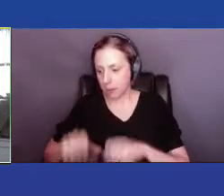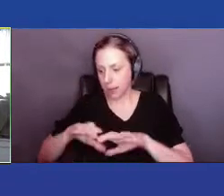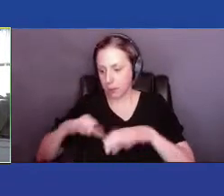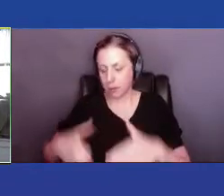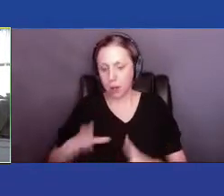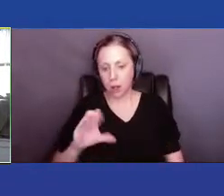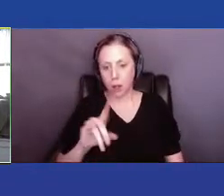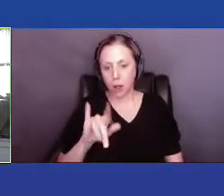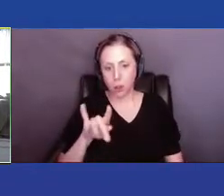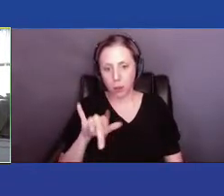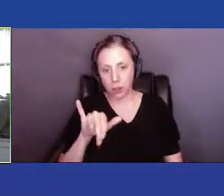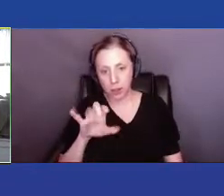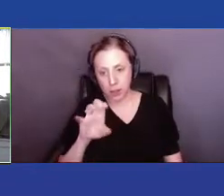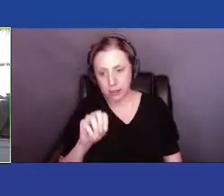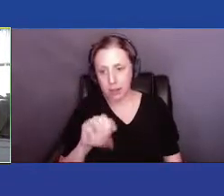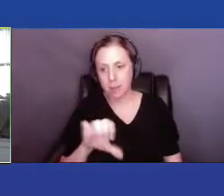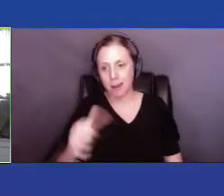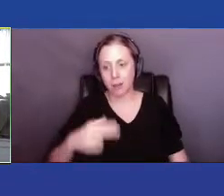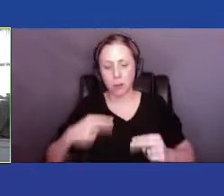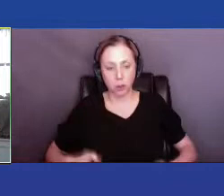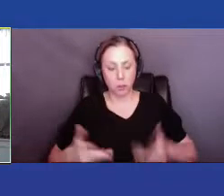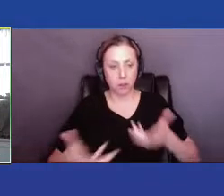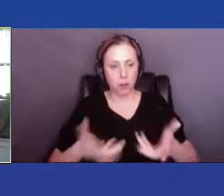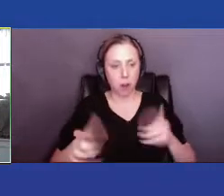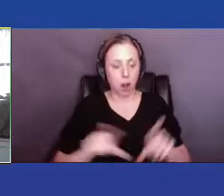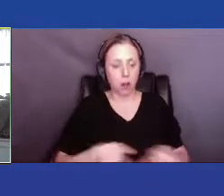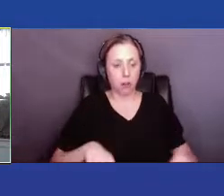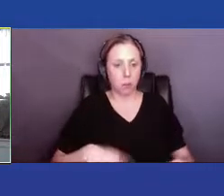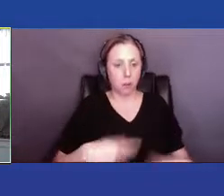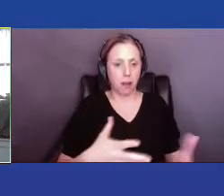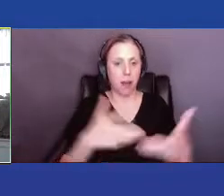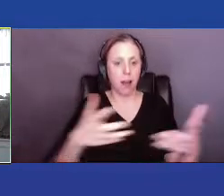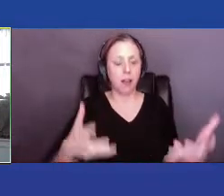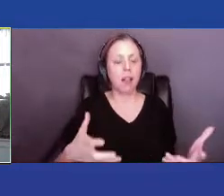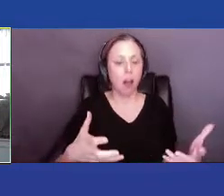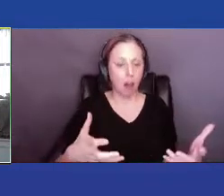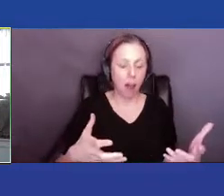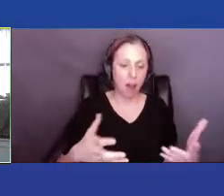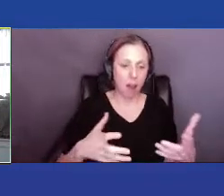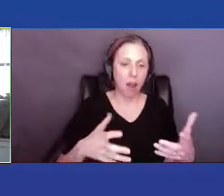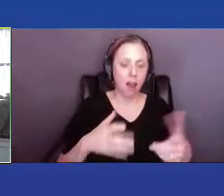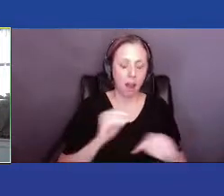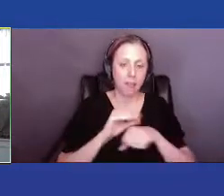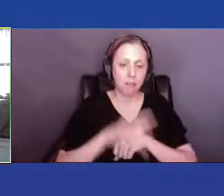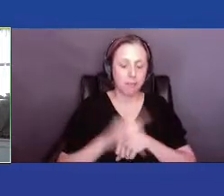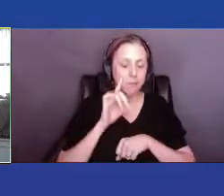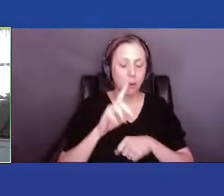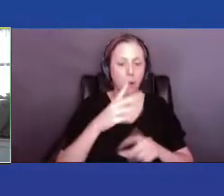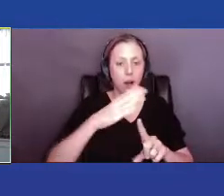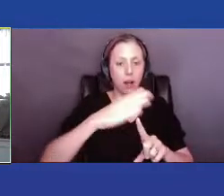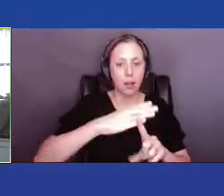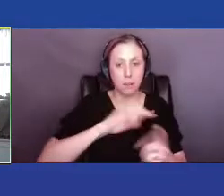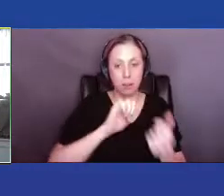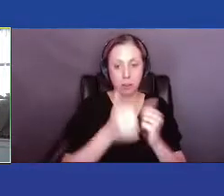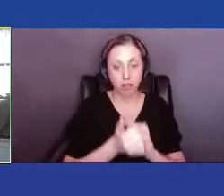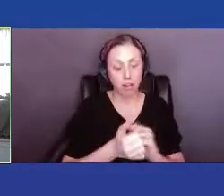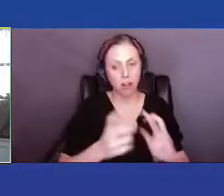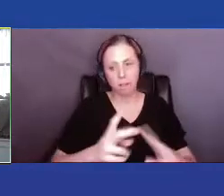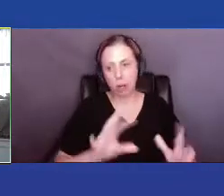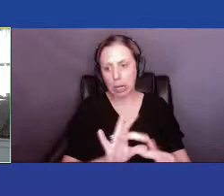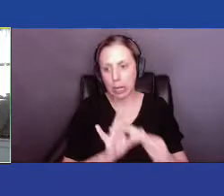interactions, and they also provide a lot of ameliorating effects to climate change. They're actually very connected